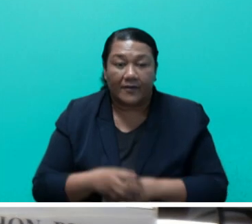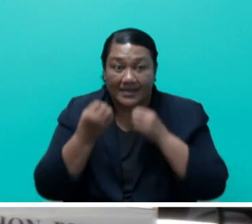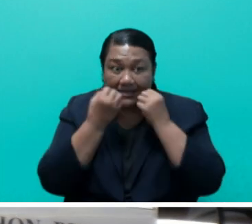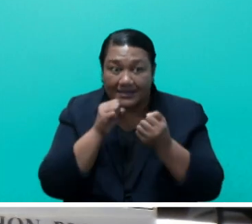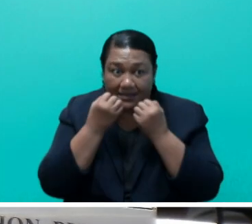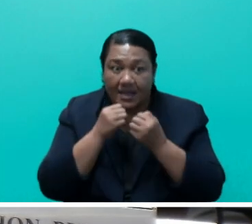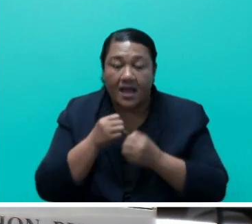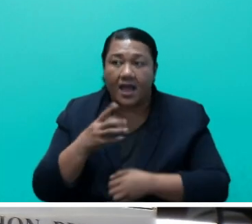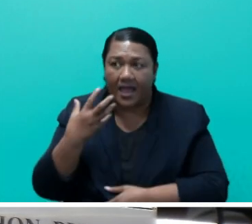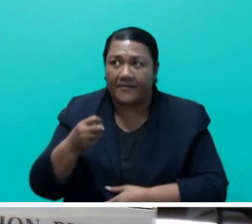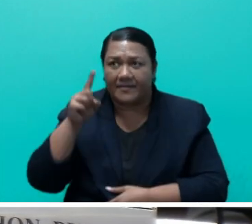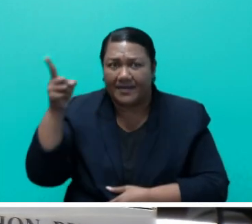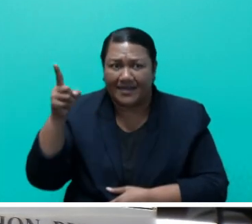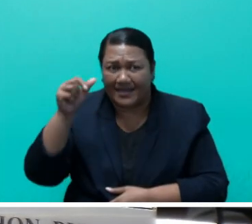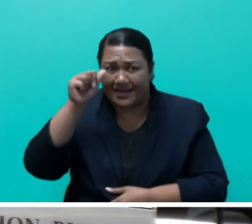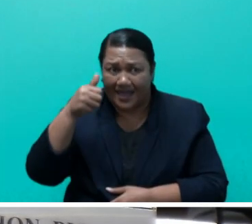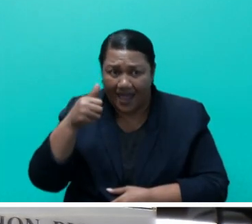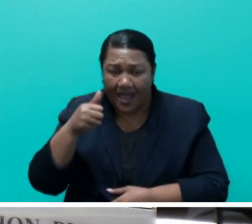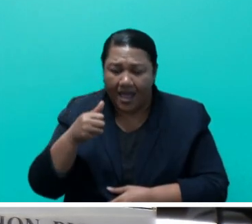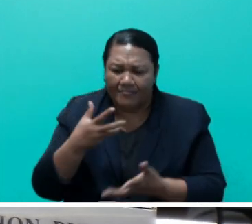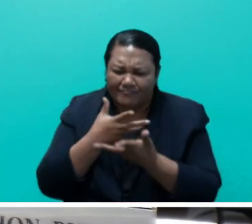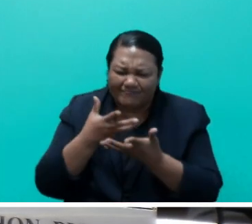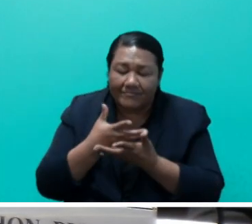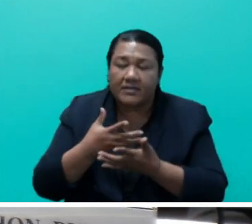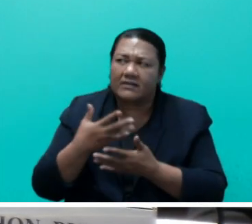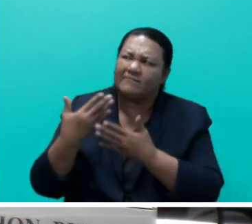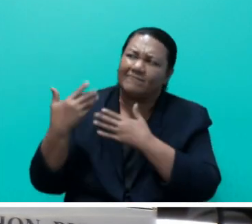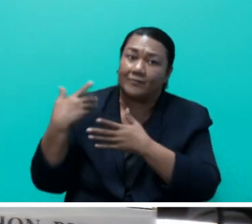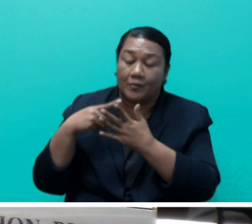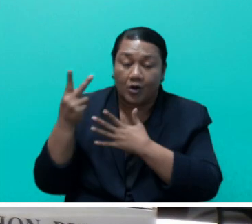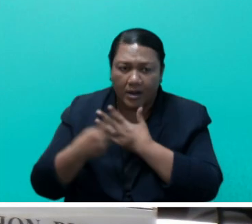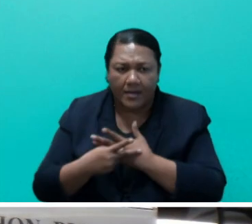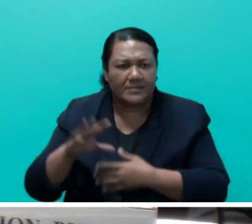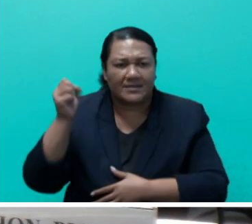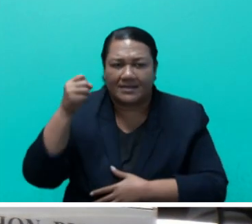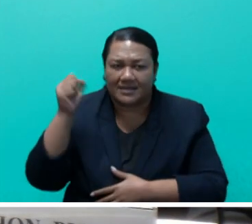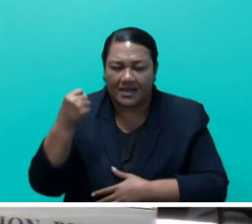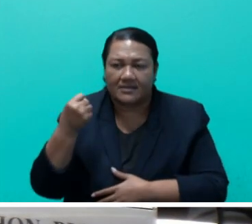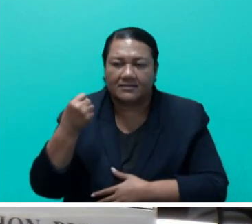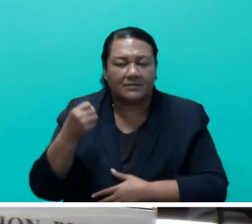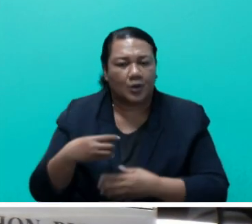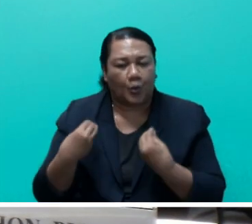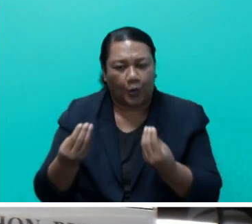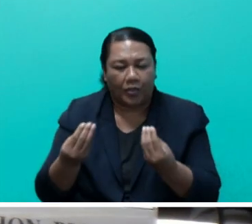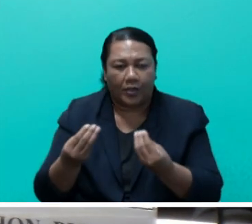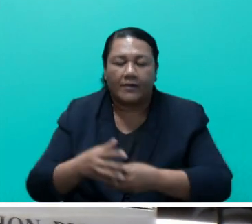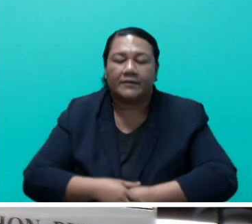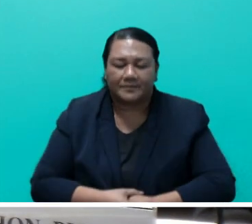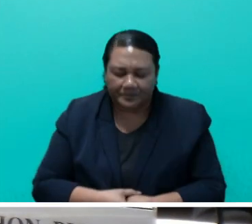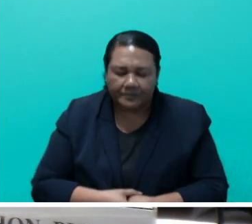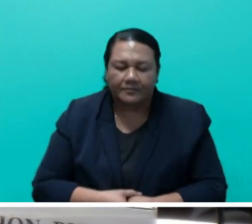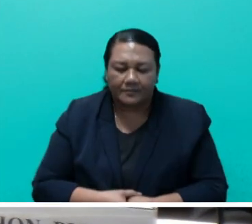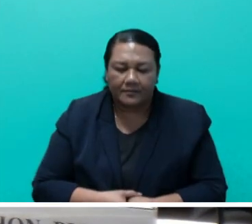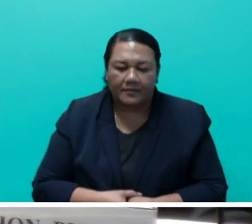India was indeed a great success and a fruitful one for all the participants. Firstly, I'd like to convey